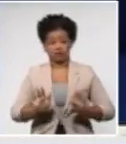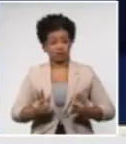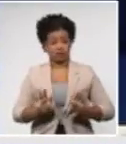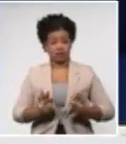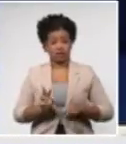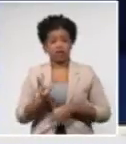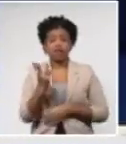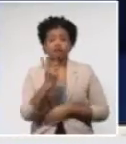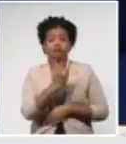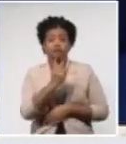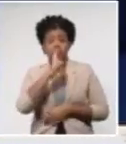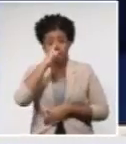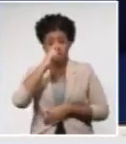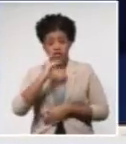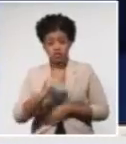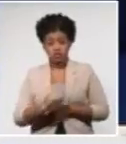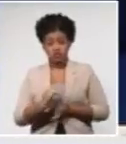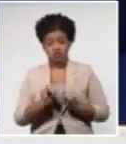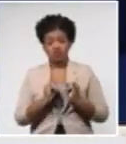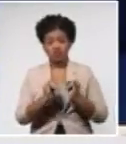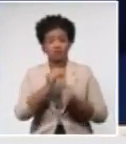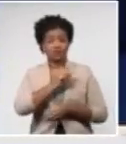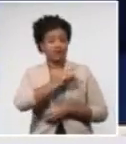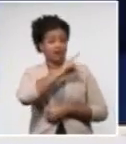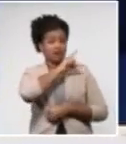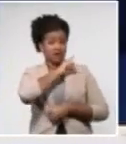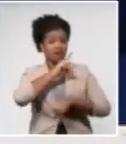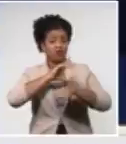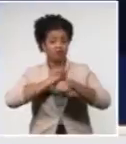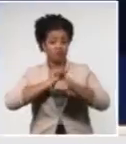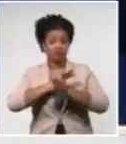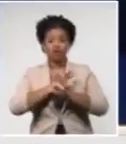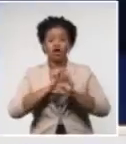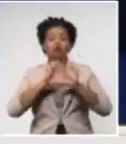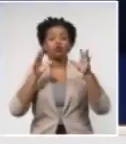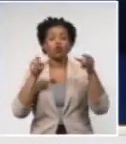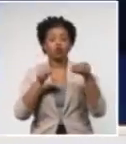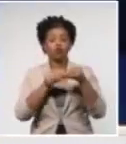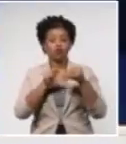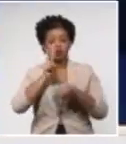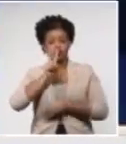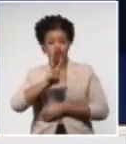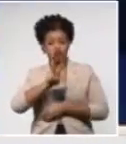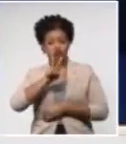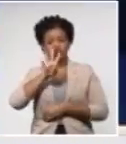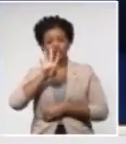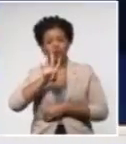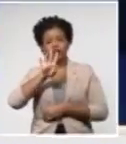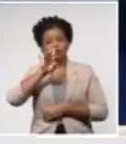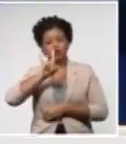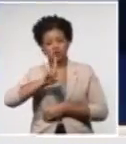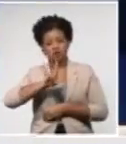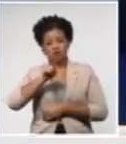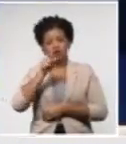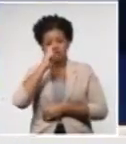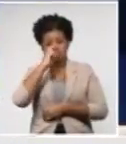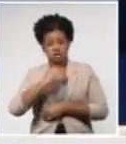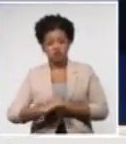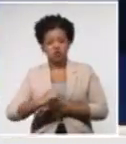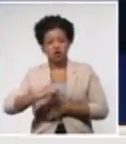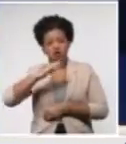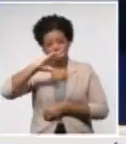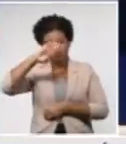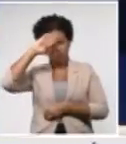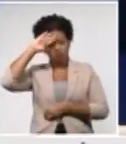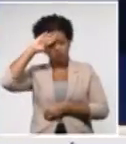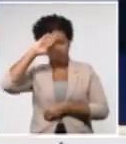With these 3 children diagnosed yesterday, they total 249